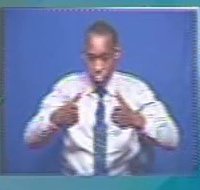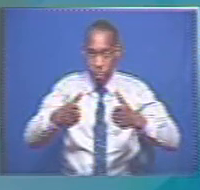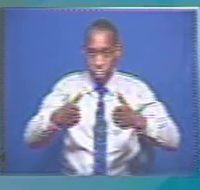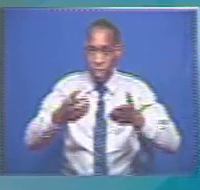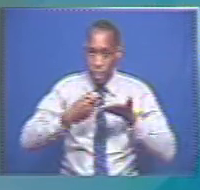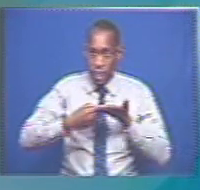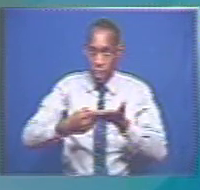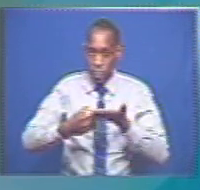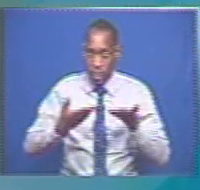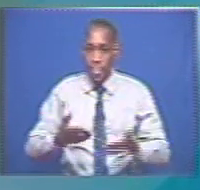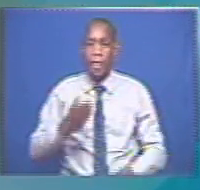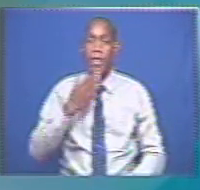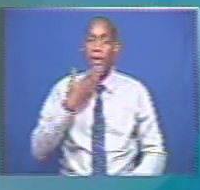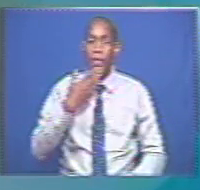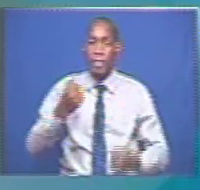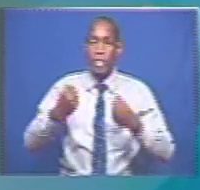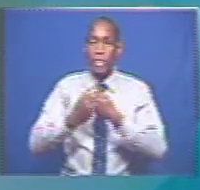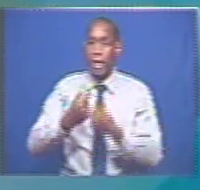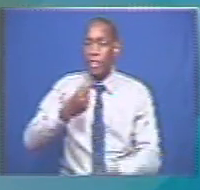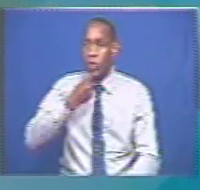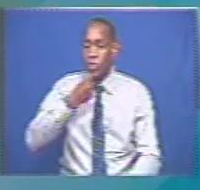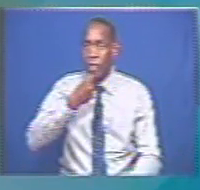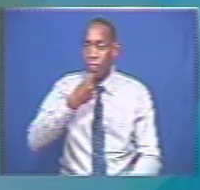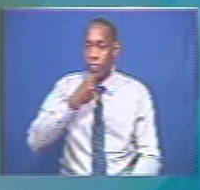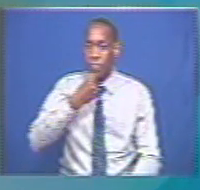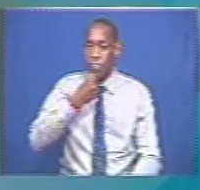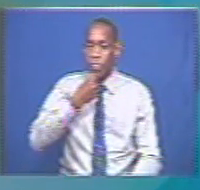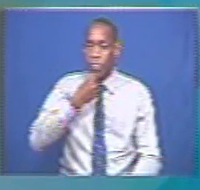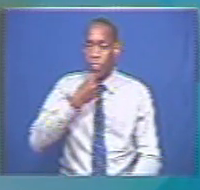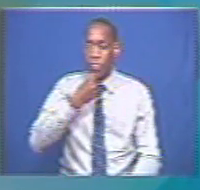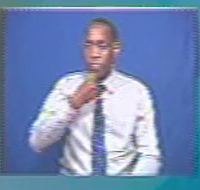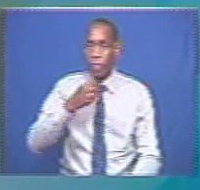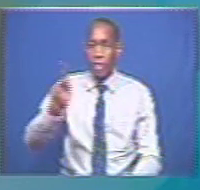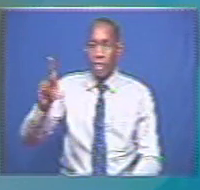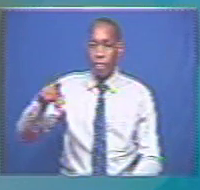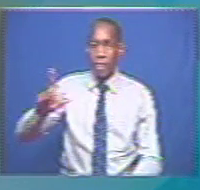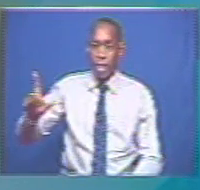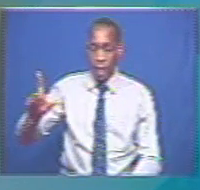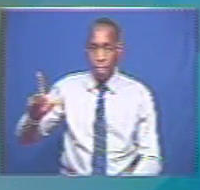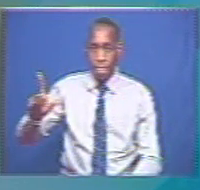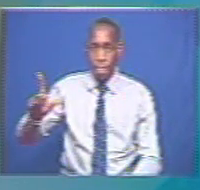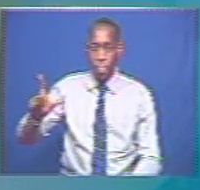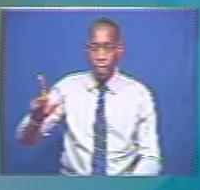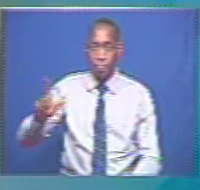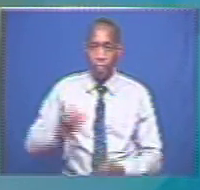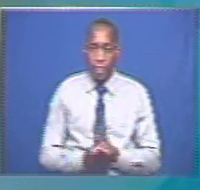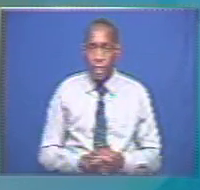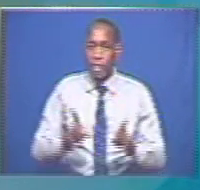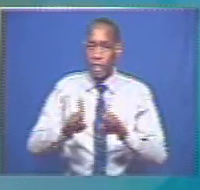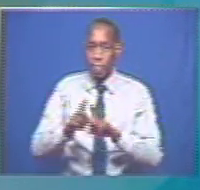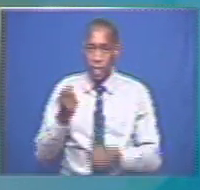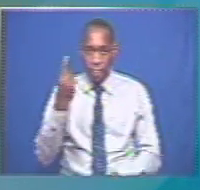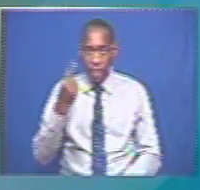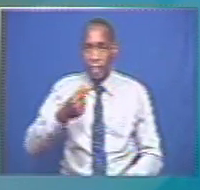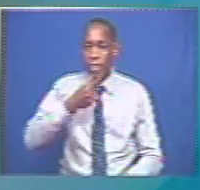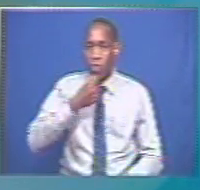conversations. It's AFC Leopards versus Mahia, the Mashemeji derby, and it's in the Kenyan Premier League. And, you know, for you just to understand this, Mahia